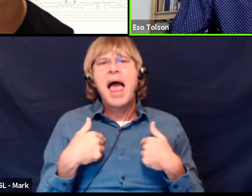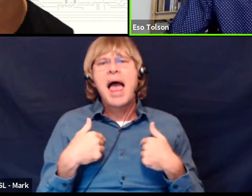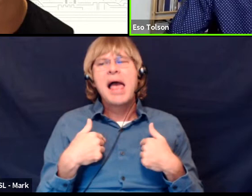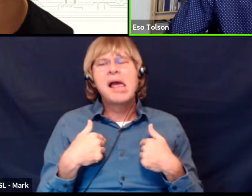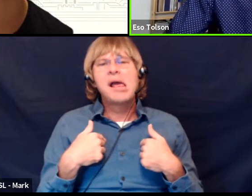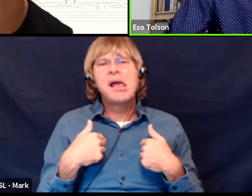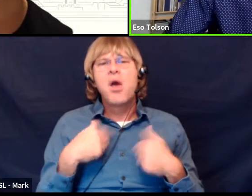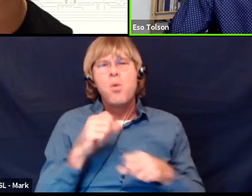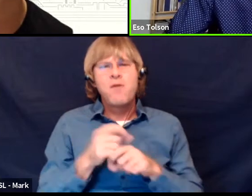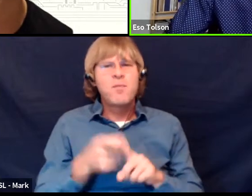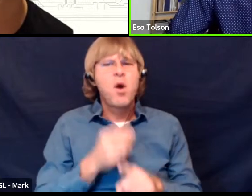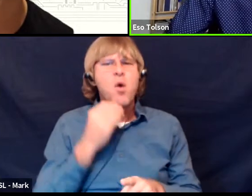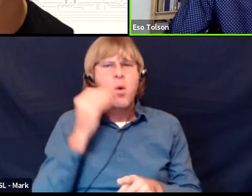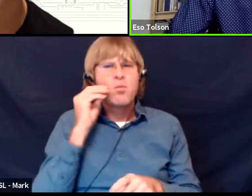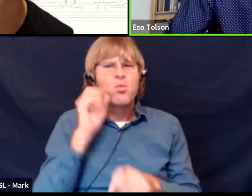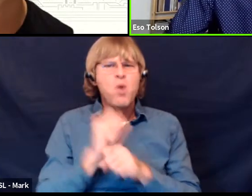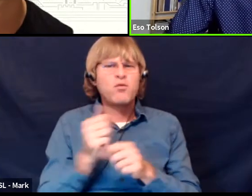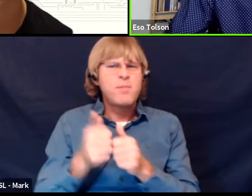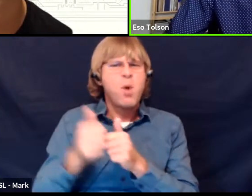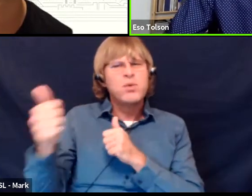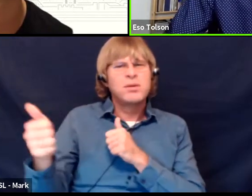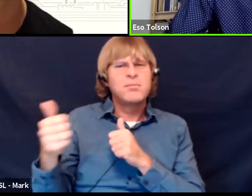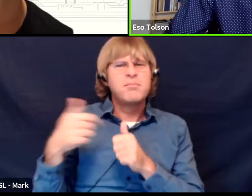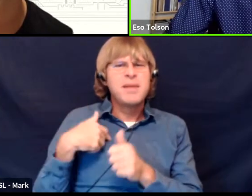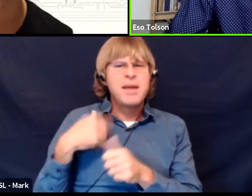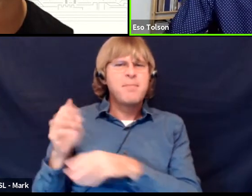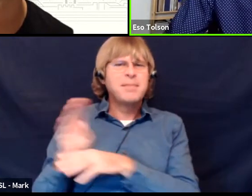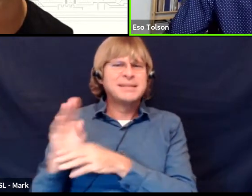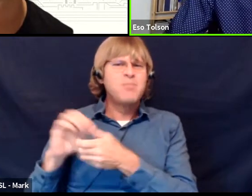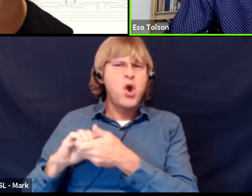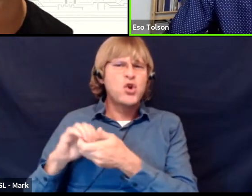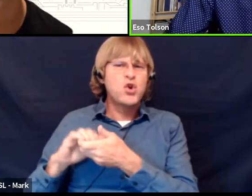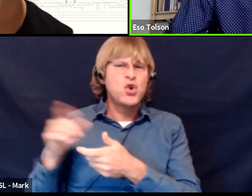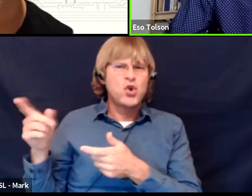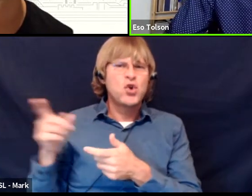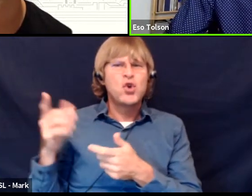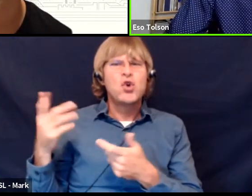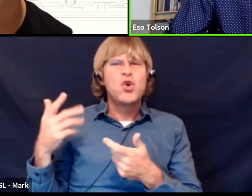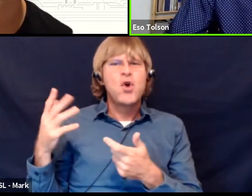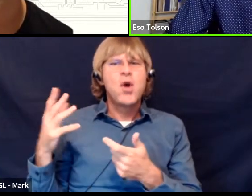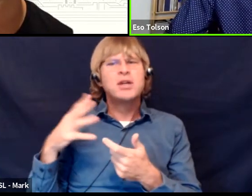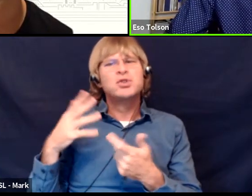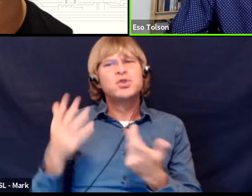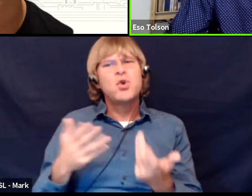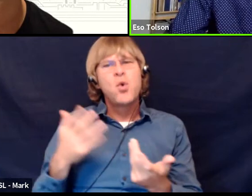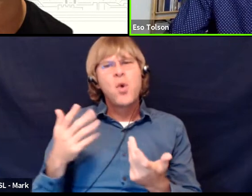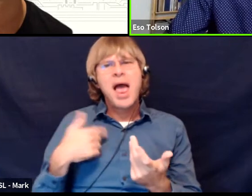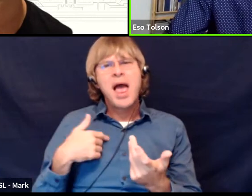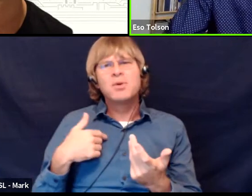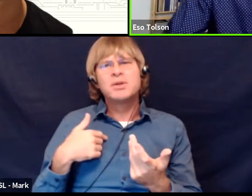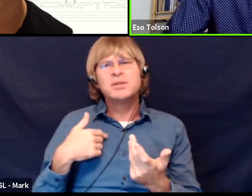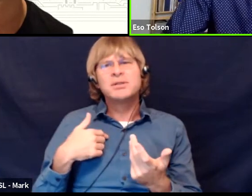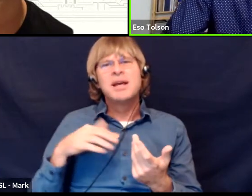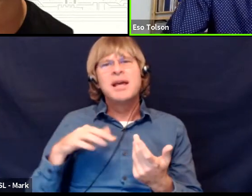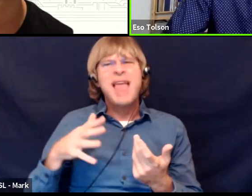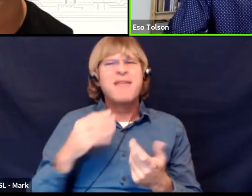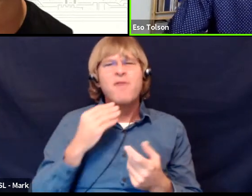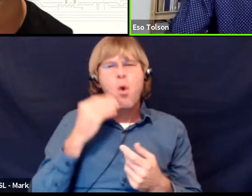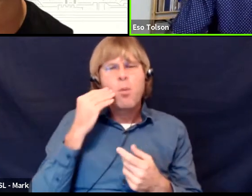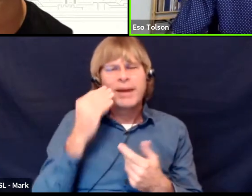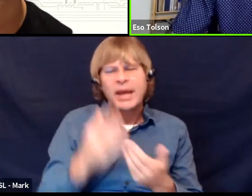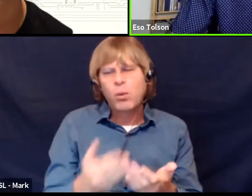I work from home. I work remotely, me and my business partner. And so I was kind of home